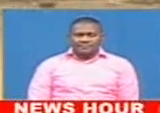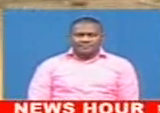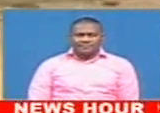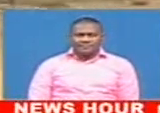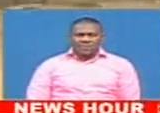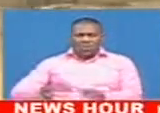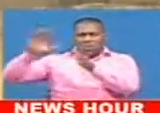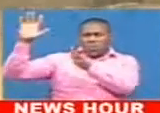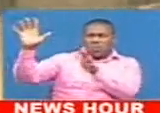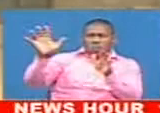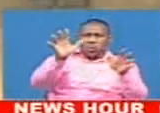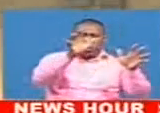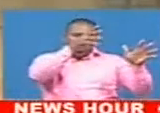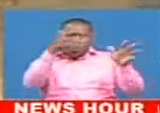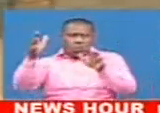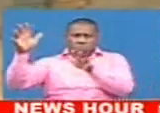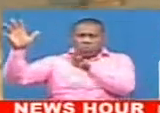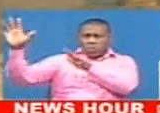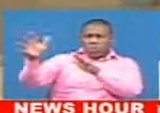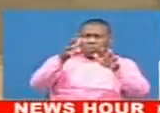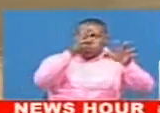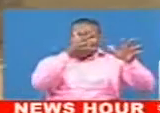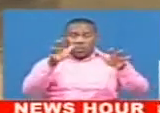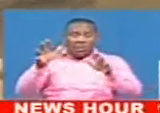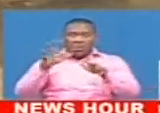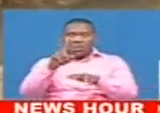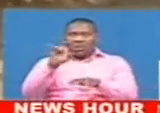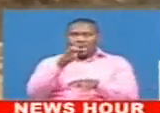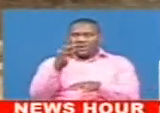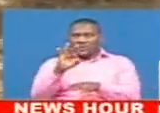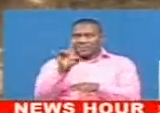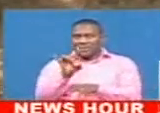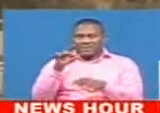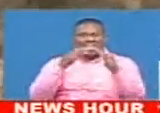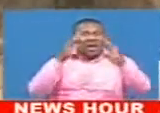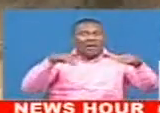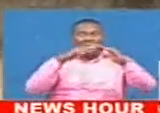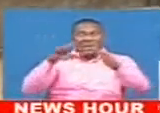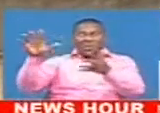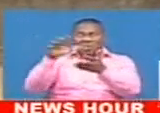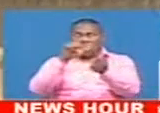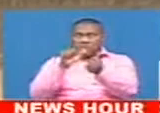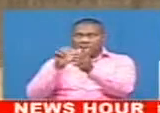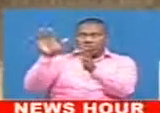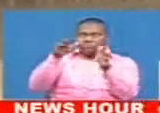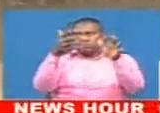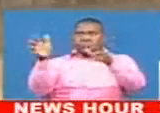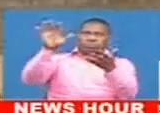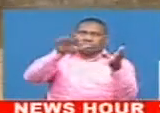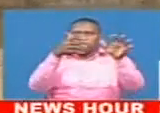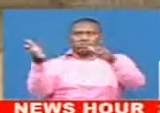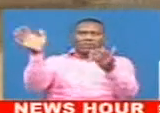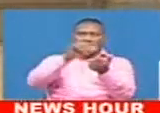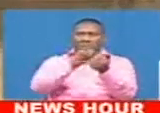The tidal waves washed away 198 houses along the shores of the community and displaced